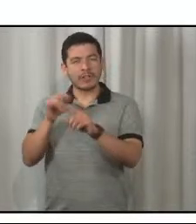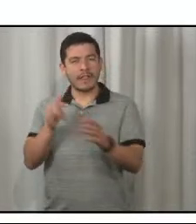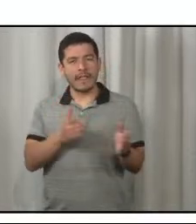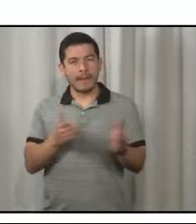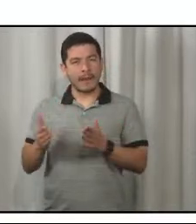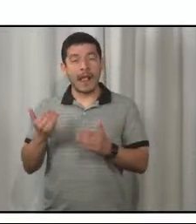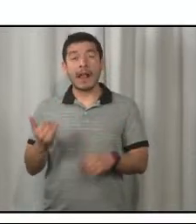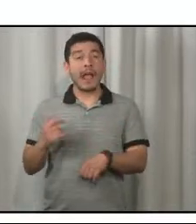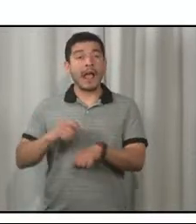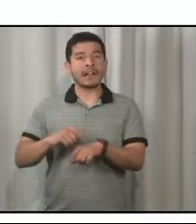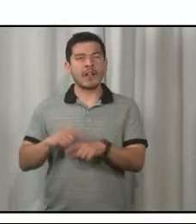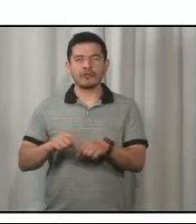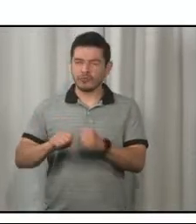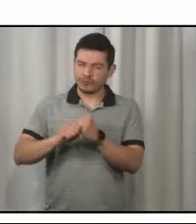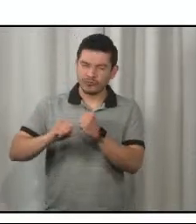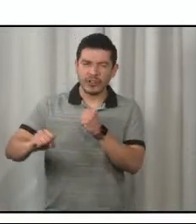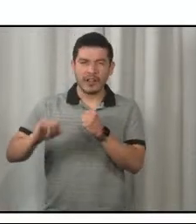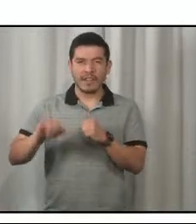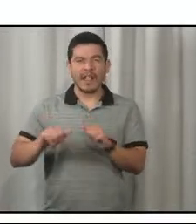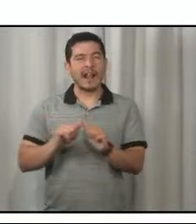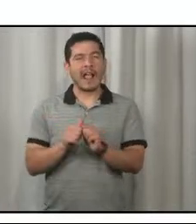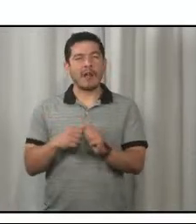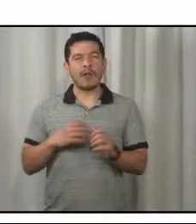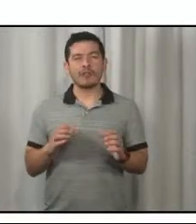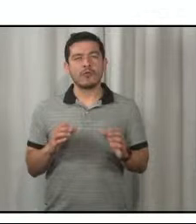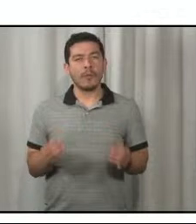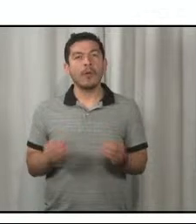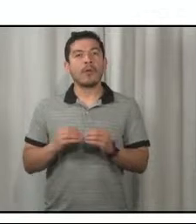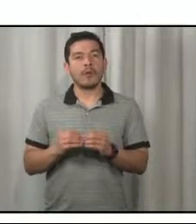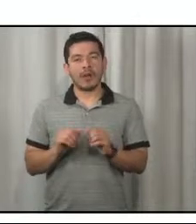now it's time to stretch them. And how do we do more? And how do we